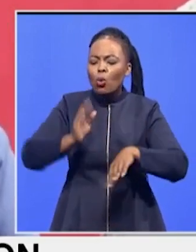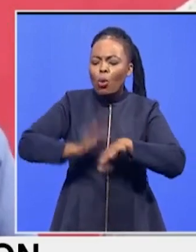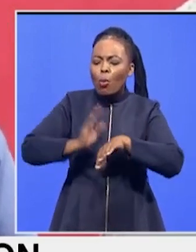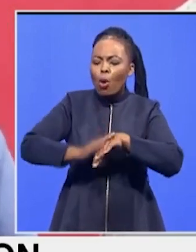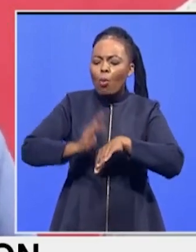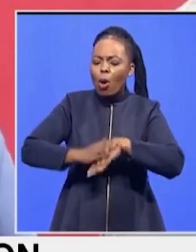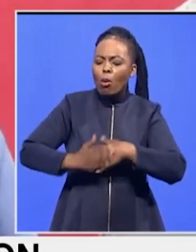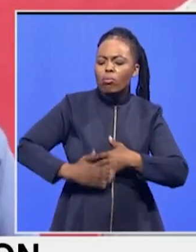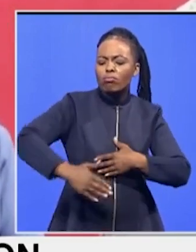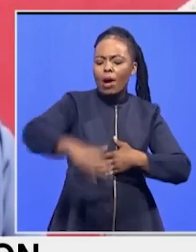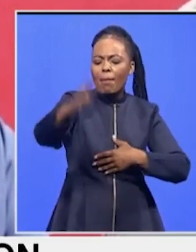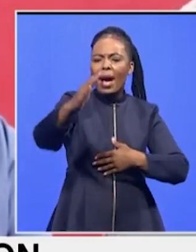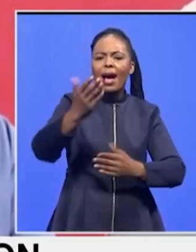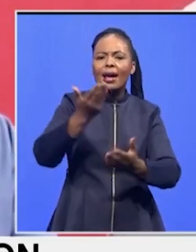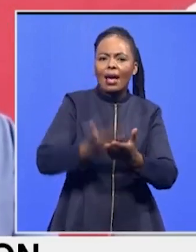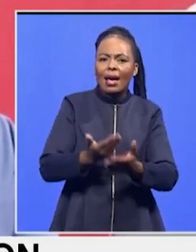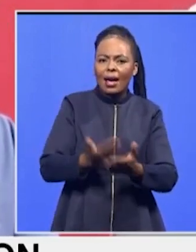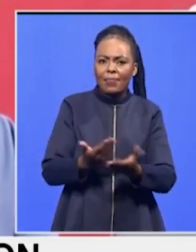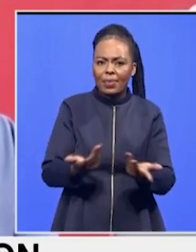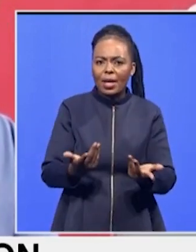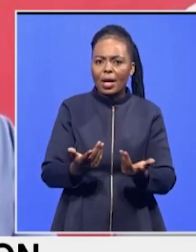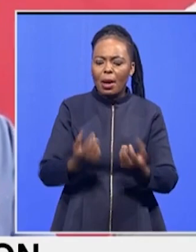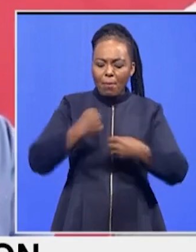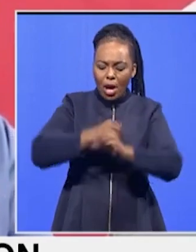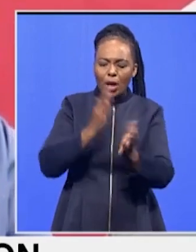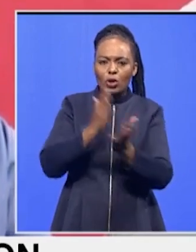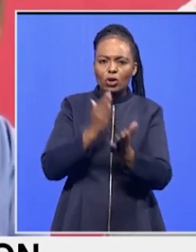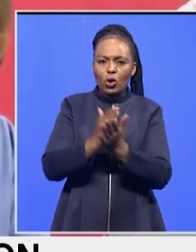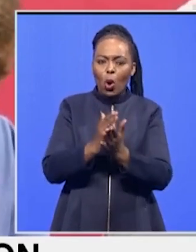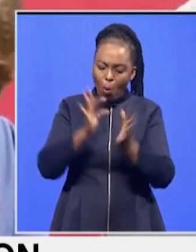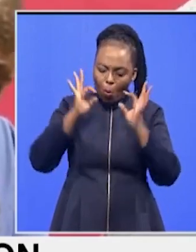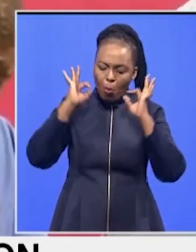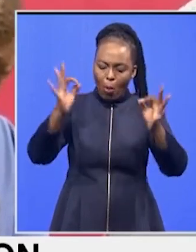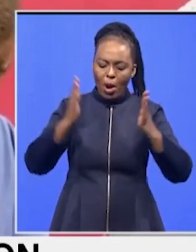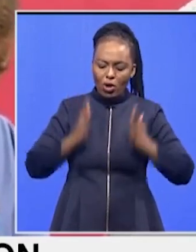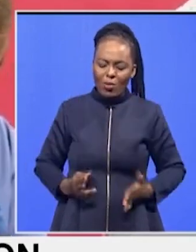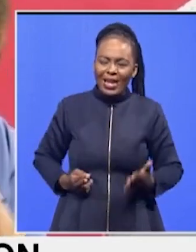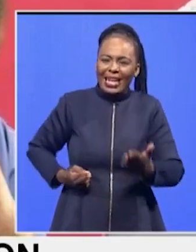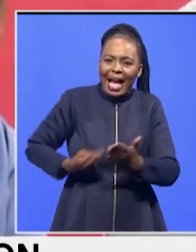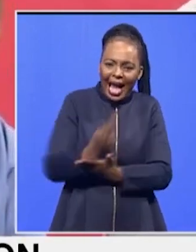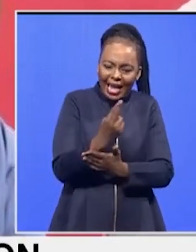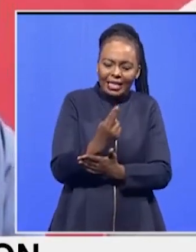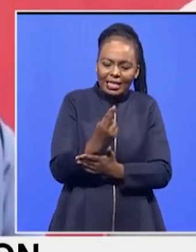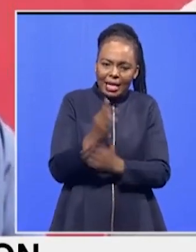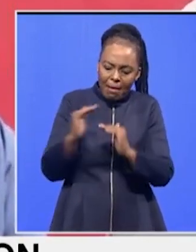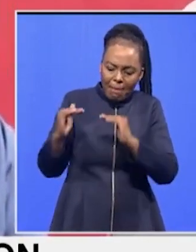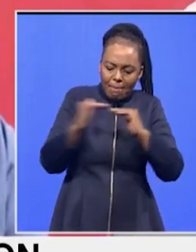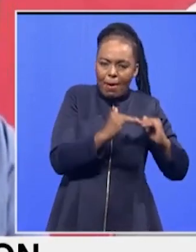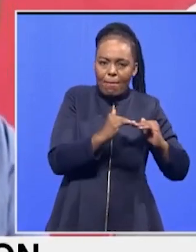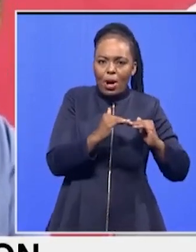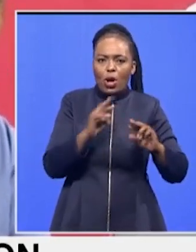we can build a proper human rights culture in this country where no one needs to die in vain.